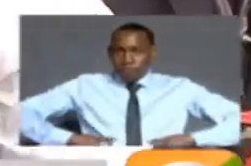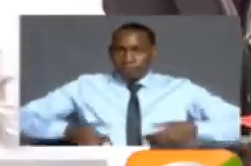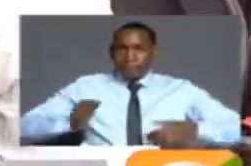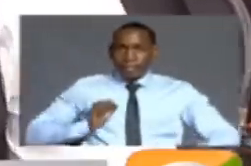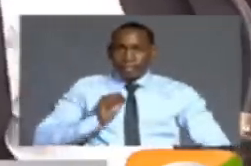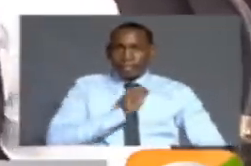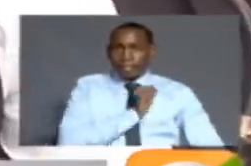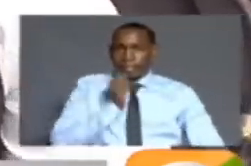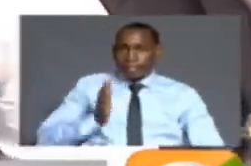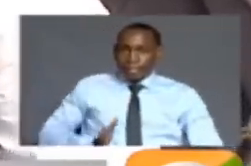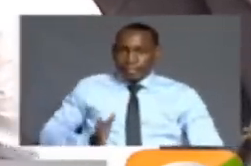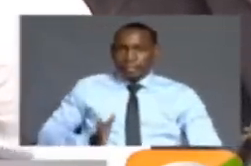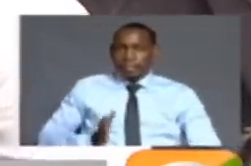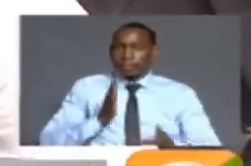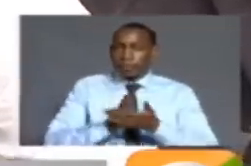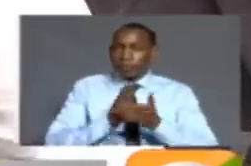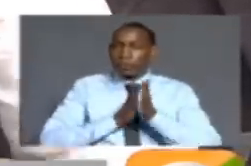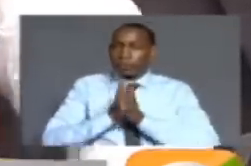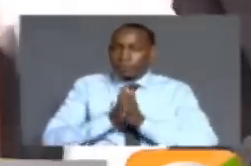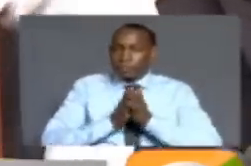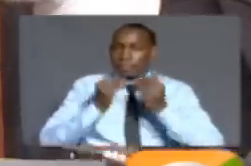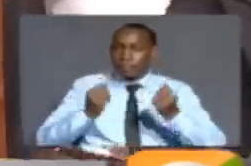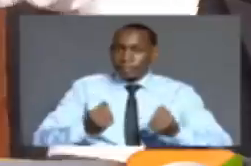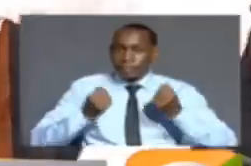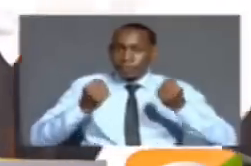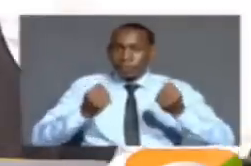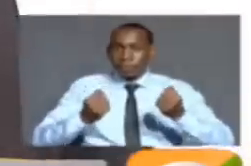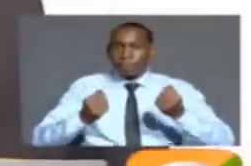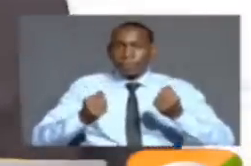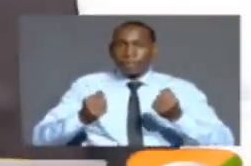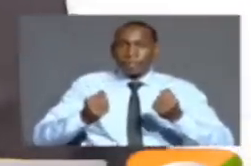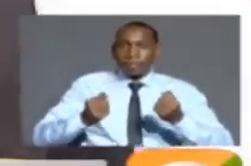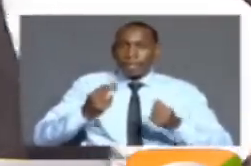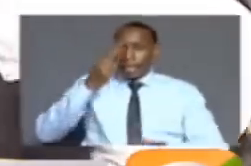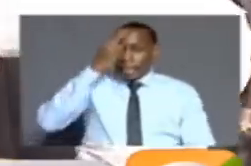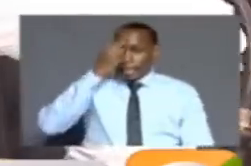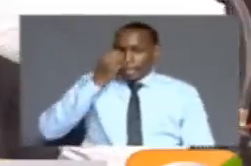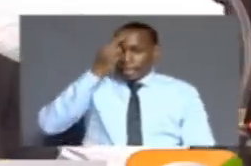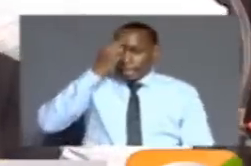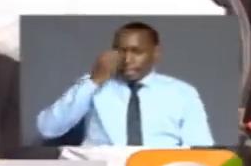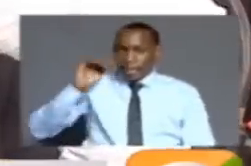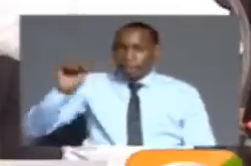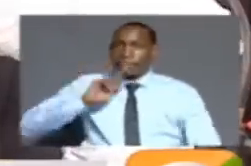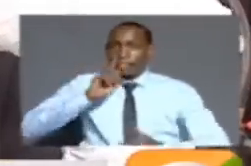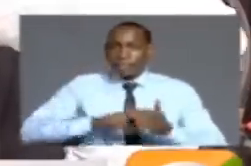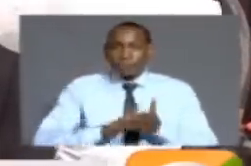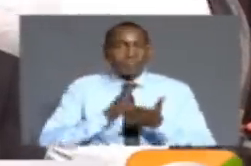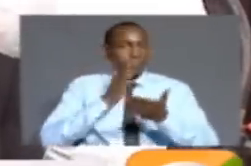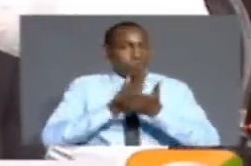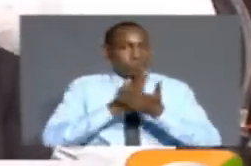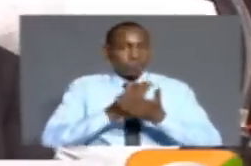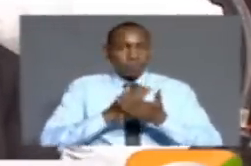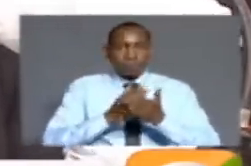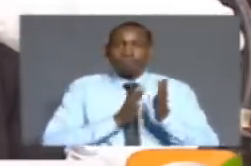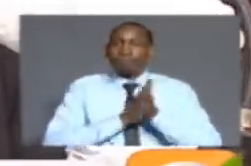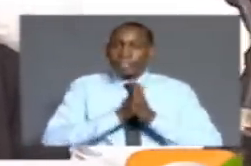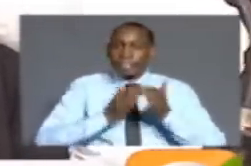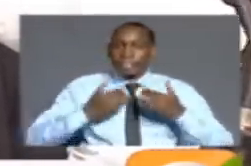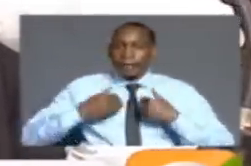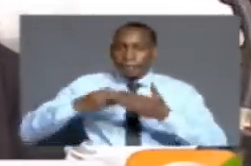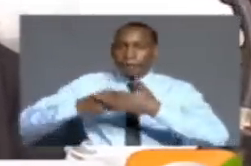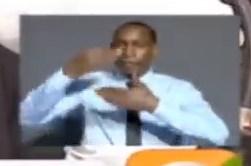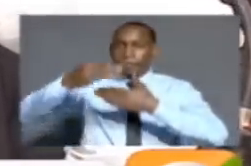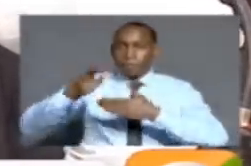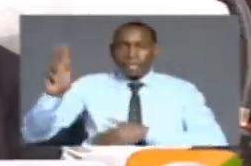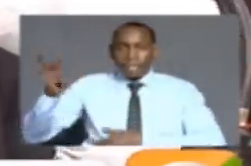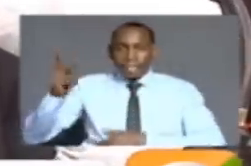legislators are full of fire. Firebrand, as Ledama Ole Kina from Narok County says, that's what they are. And this is the future of Kenya,